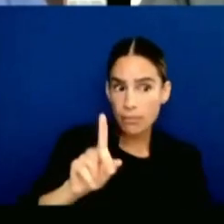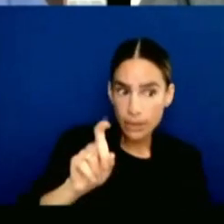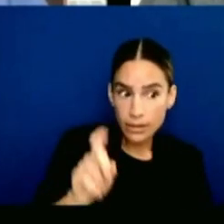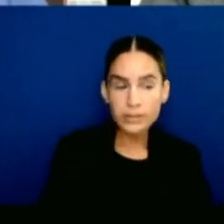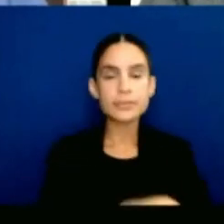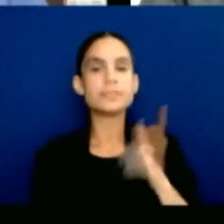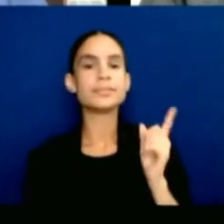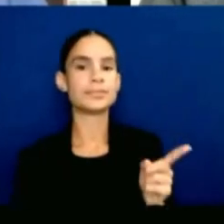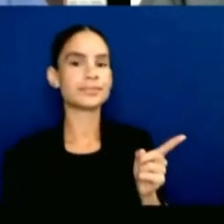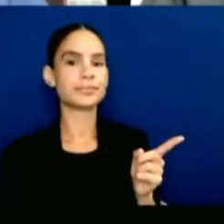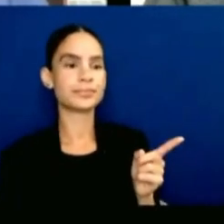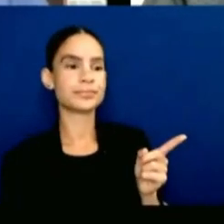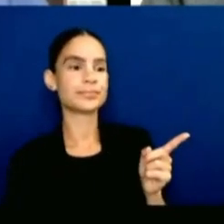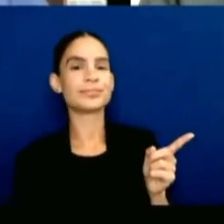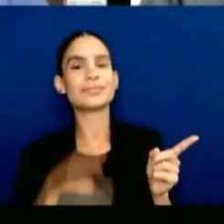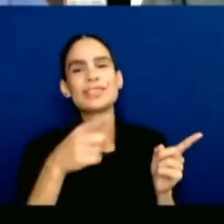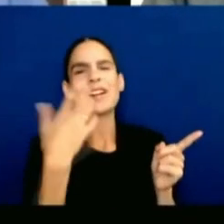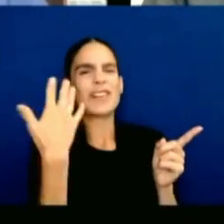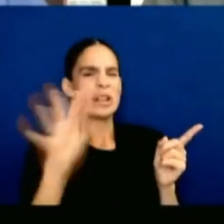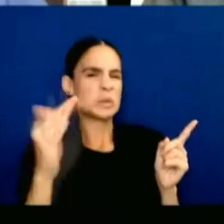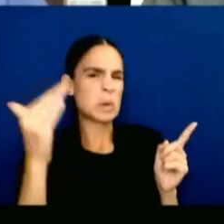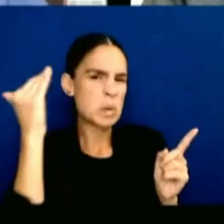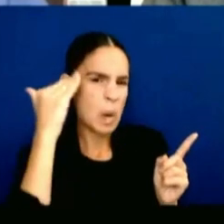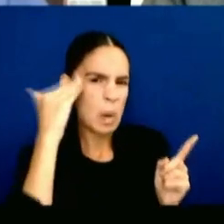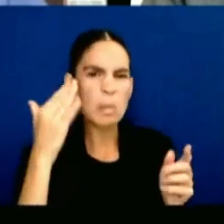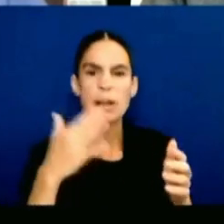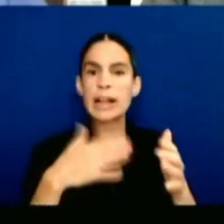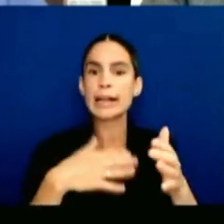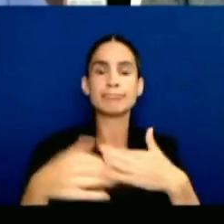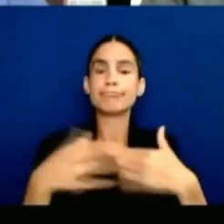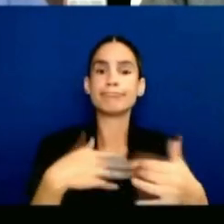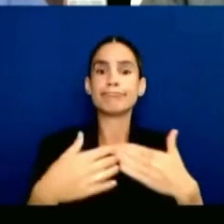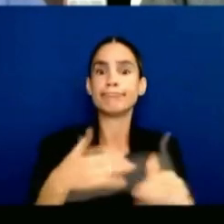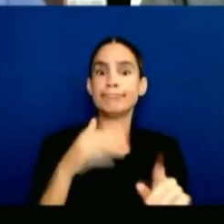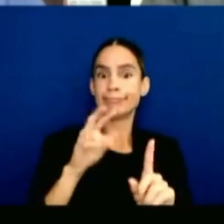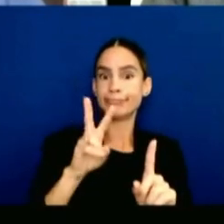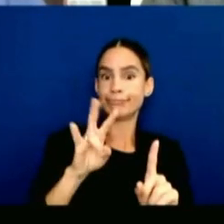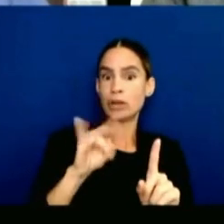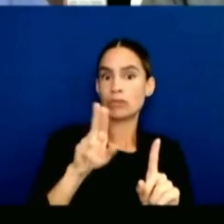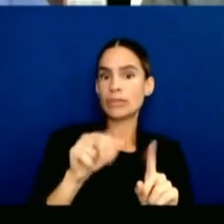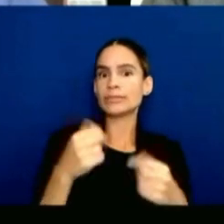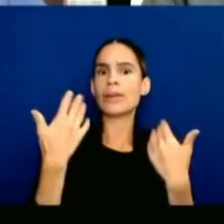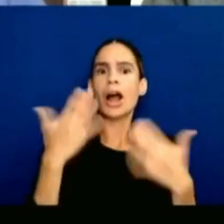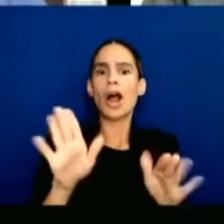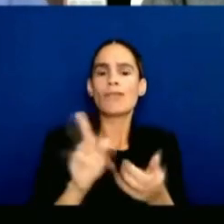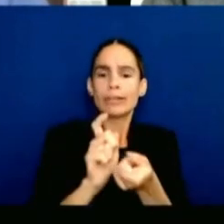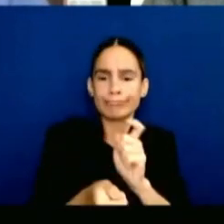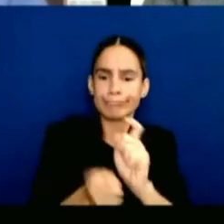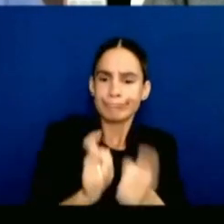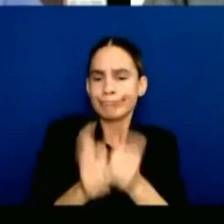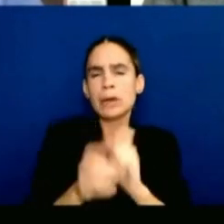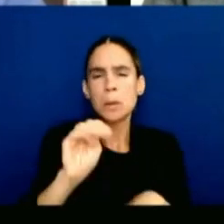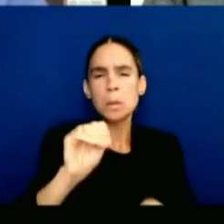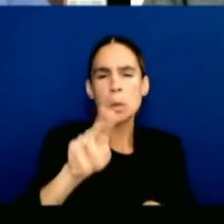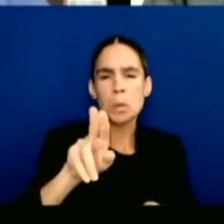mutate, but the functional consequence of that mutation so far doesn't look to be impressive.